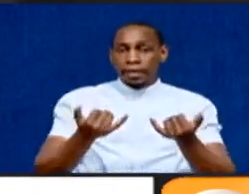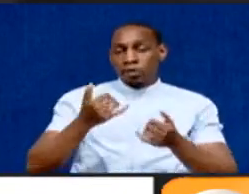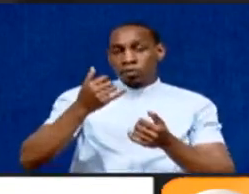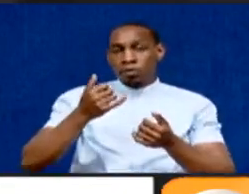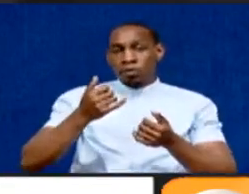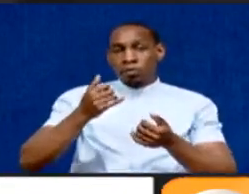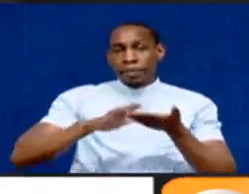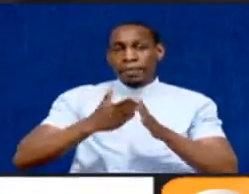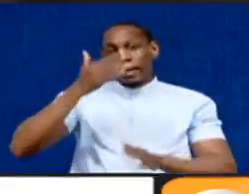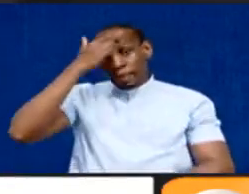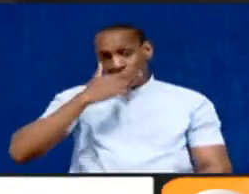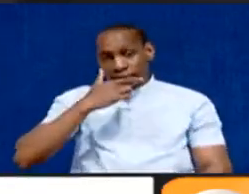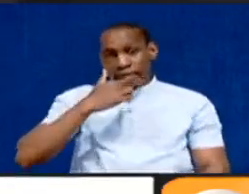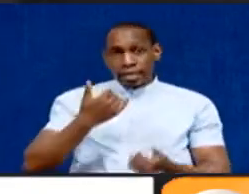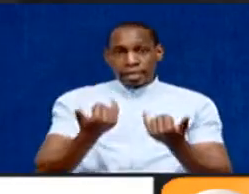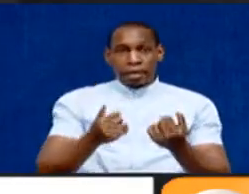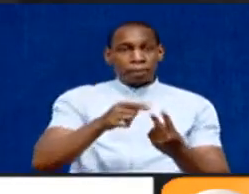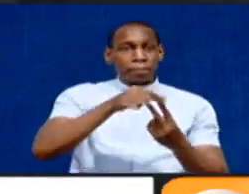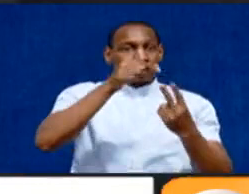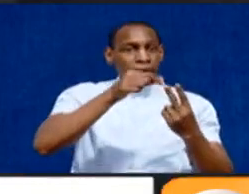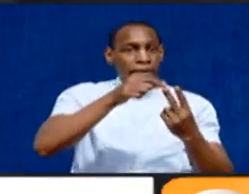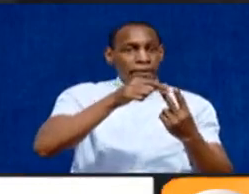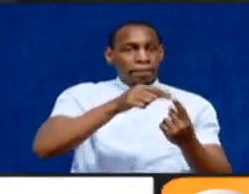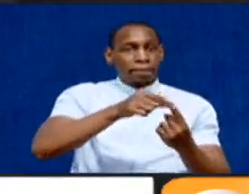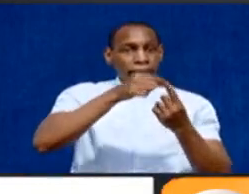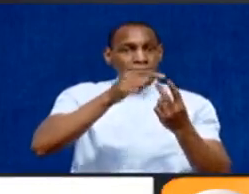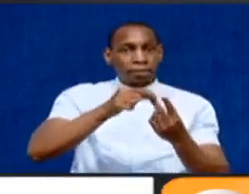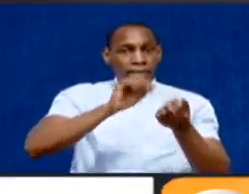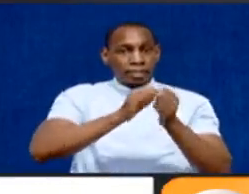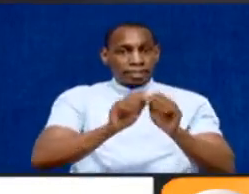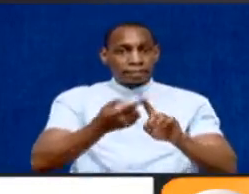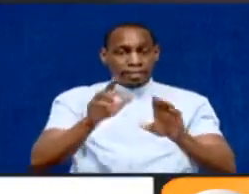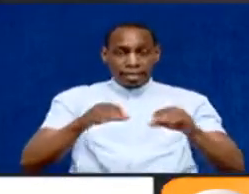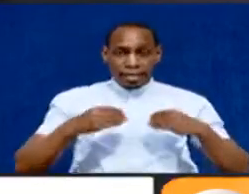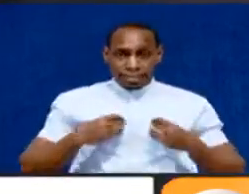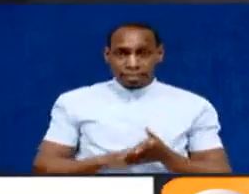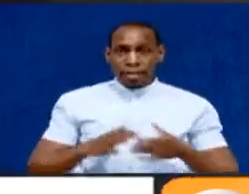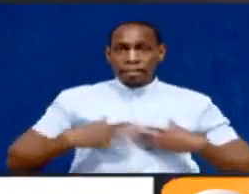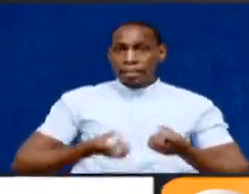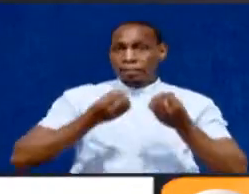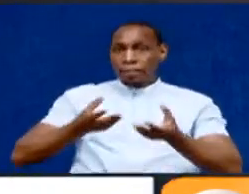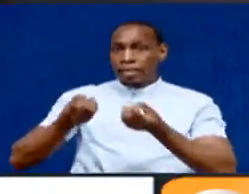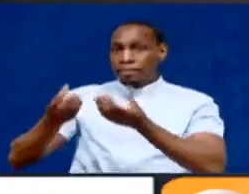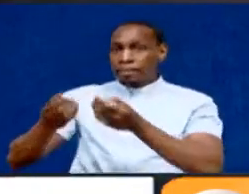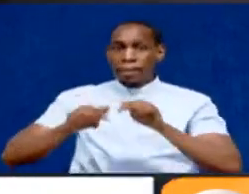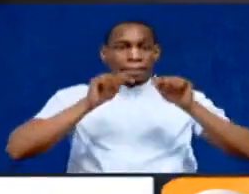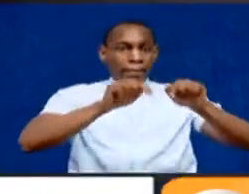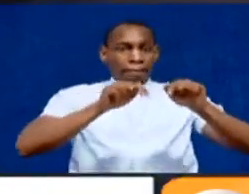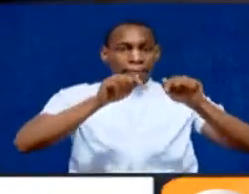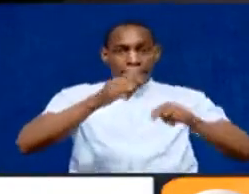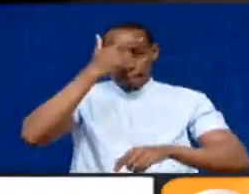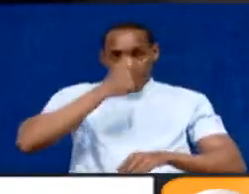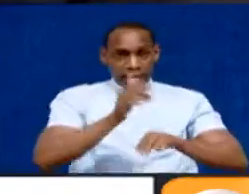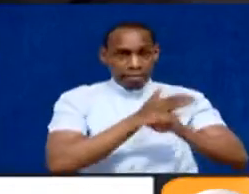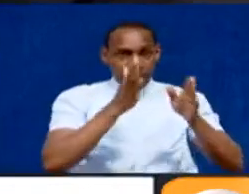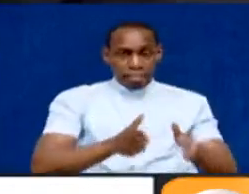your sight. You know, priorities need to change first to accept. Many would taunt the now visually impaired